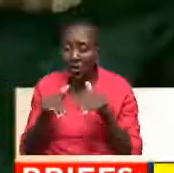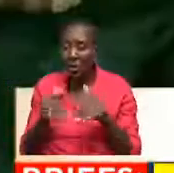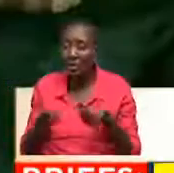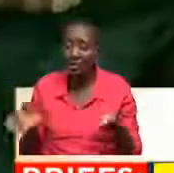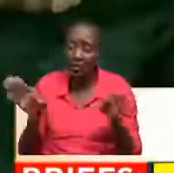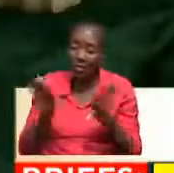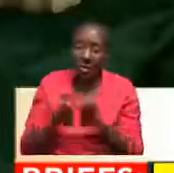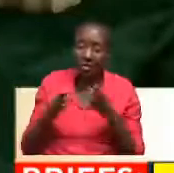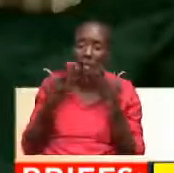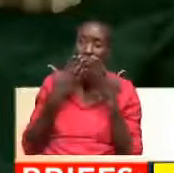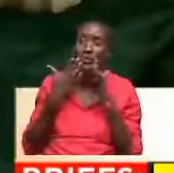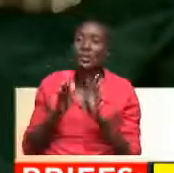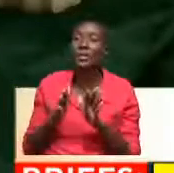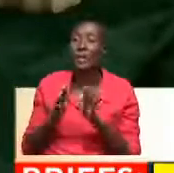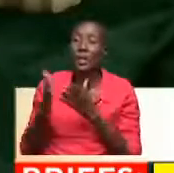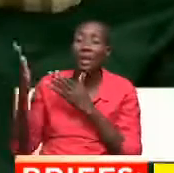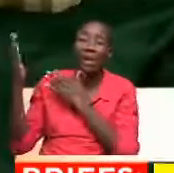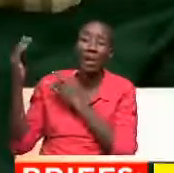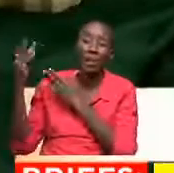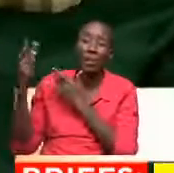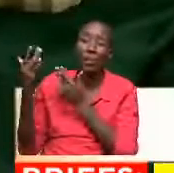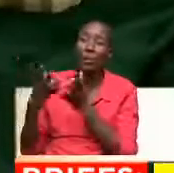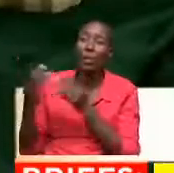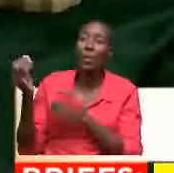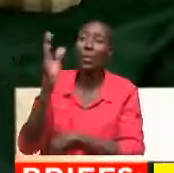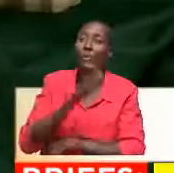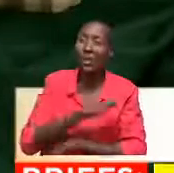end and hoping for a return